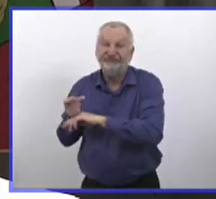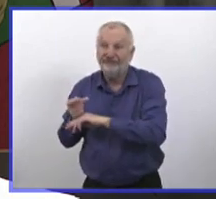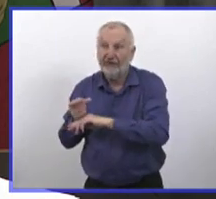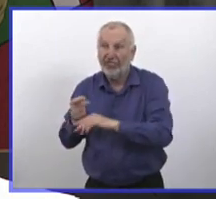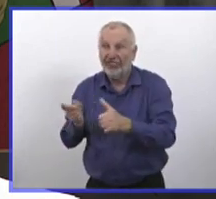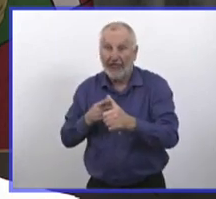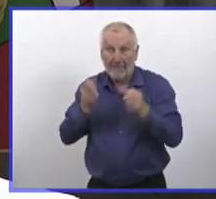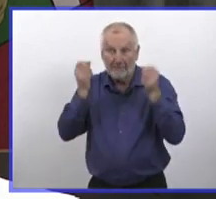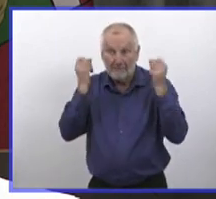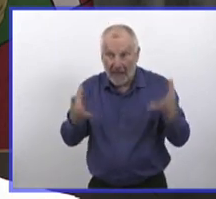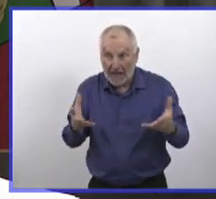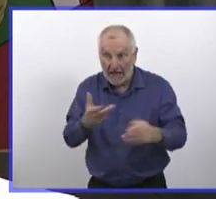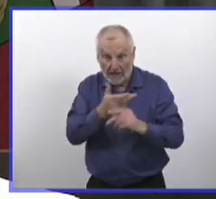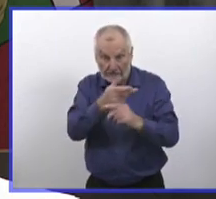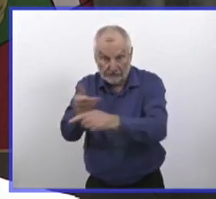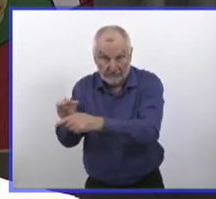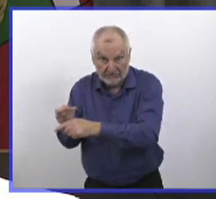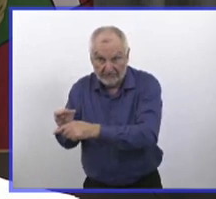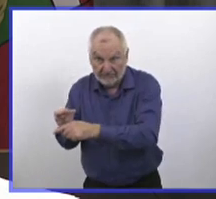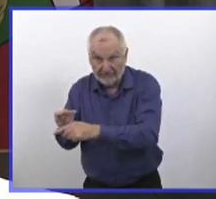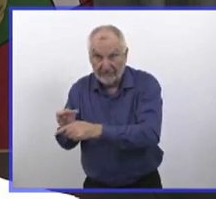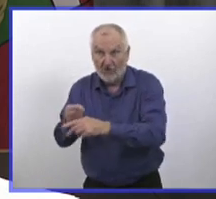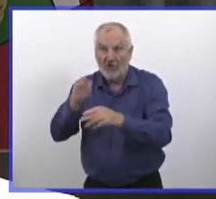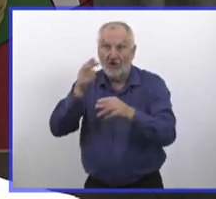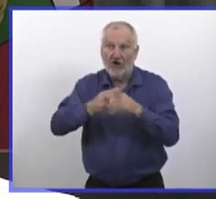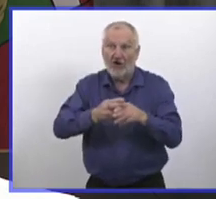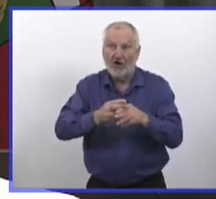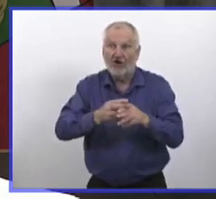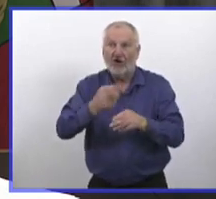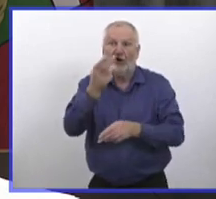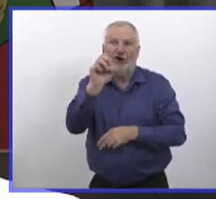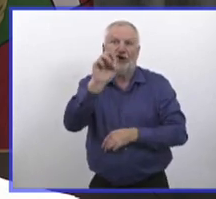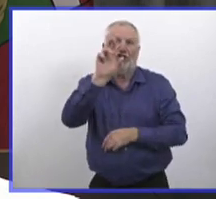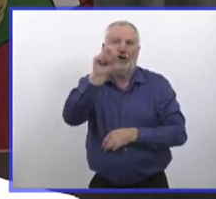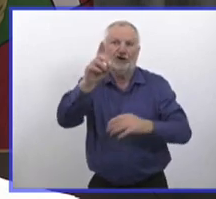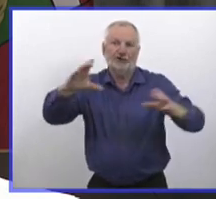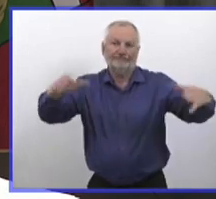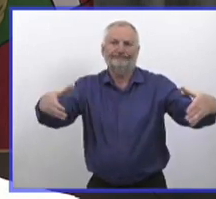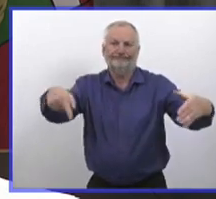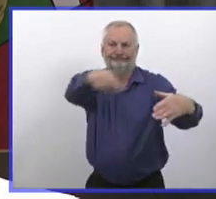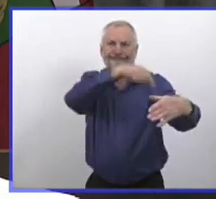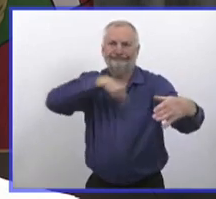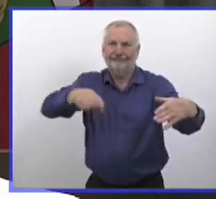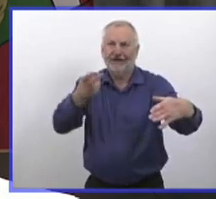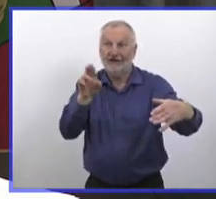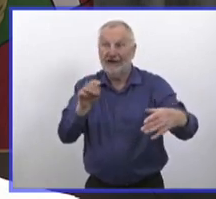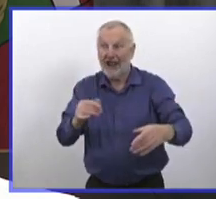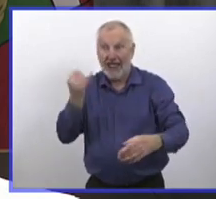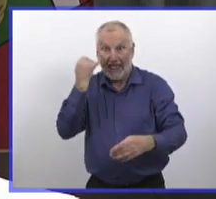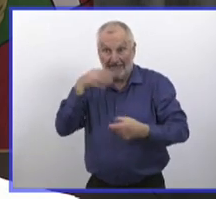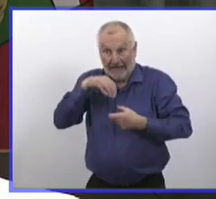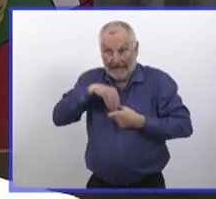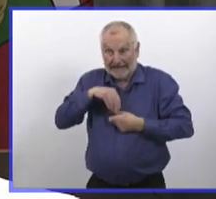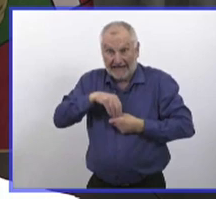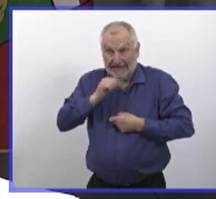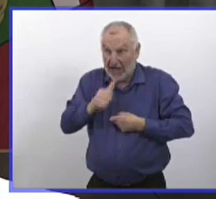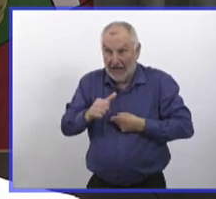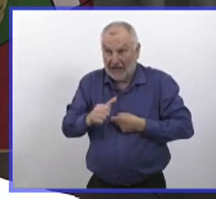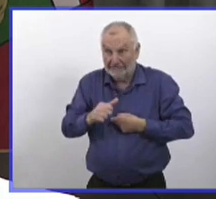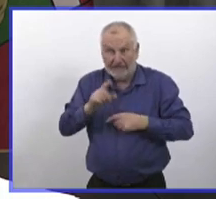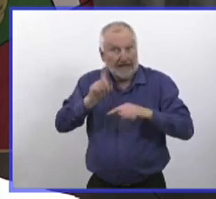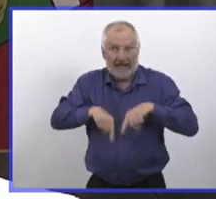that we start to protect each other because once we are not able to carry the virus, we then can't spread it to others.